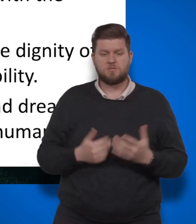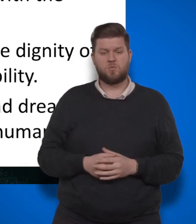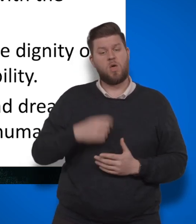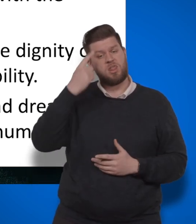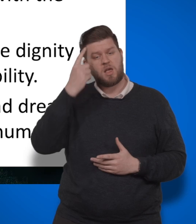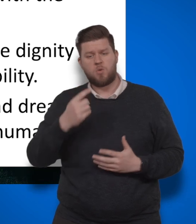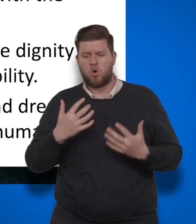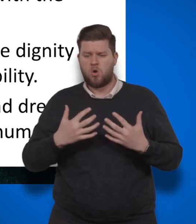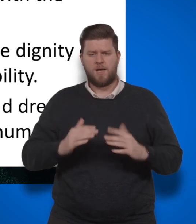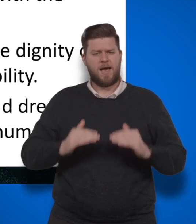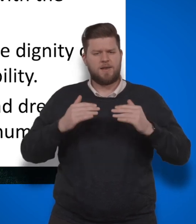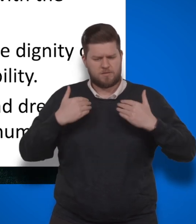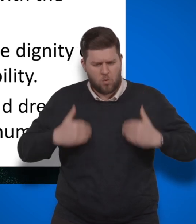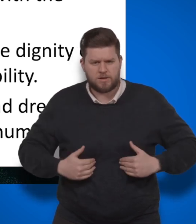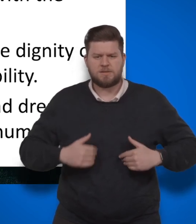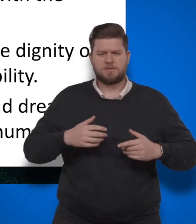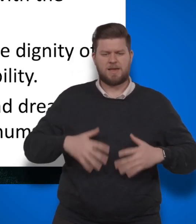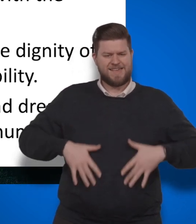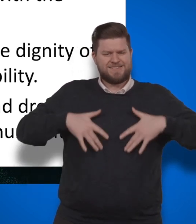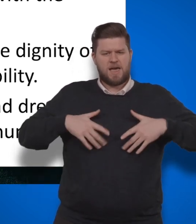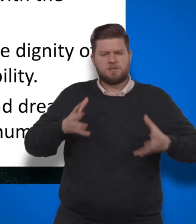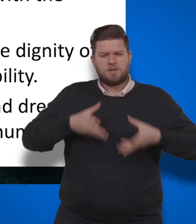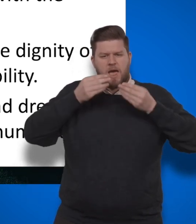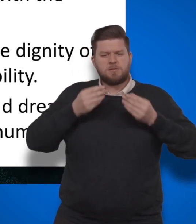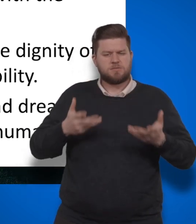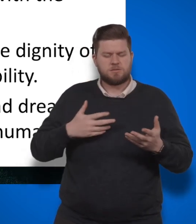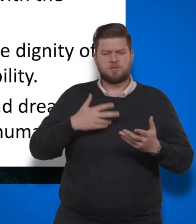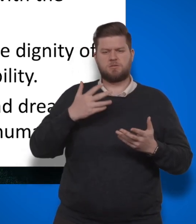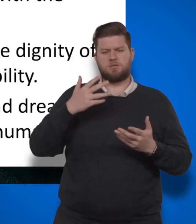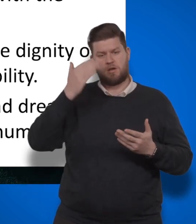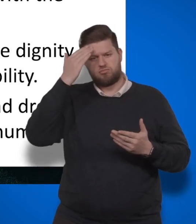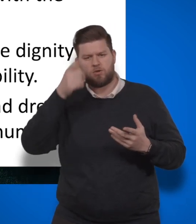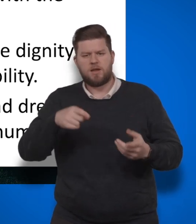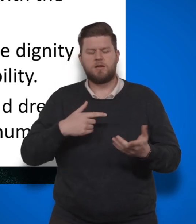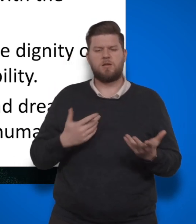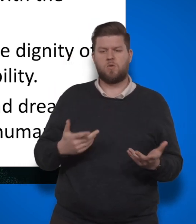an irreducible and irreplaceable dignity in the original model,